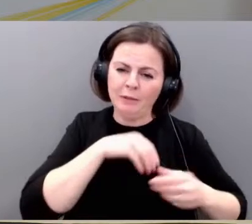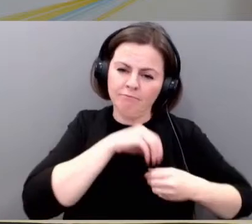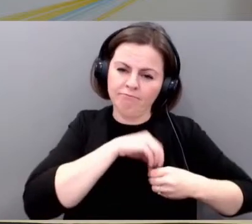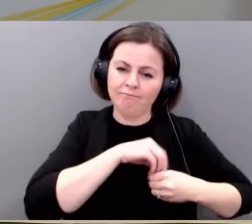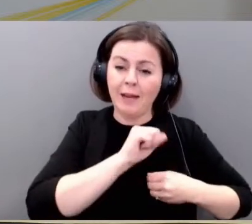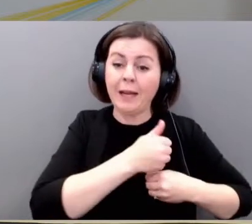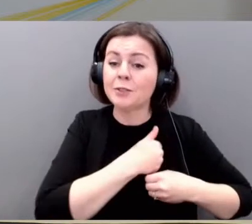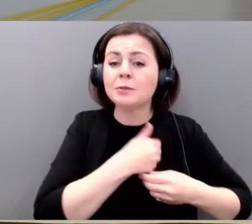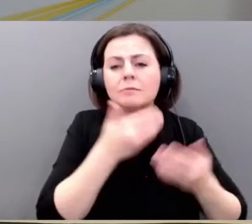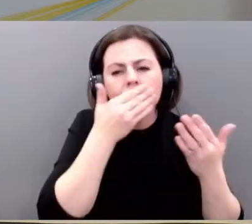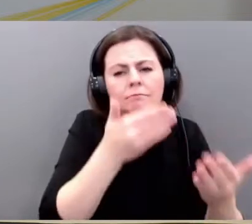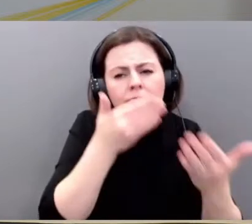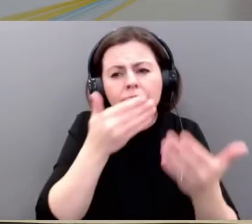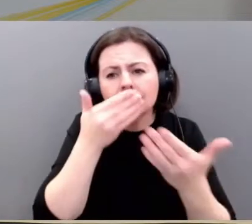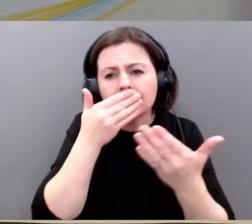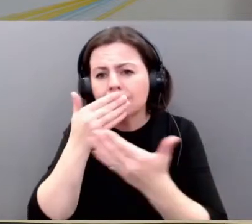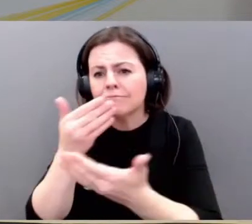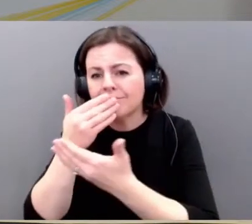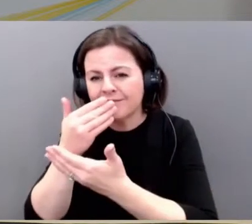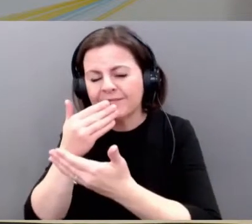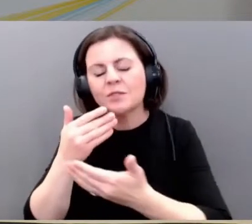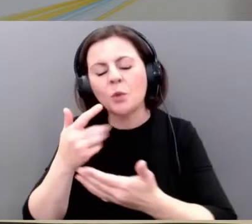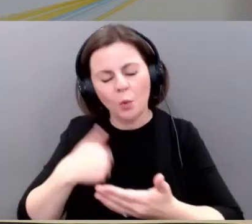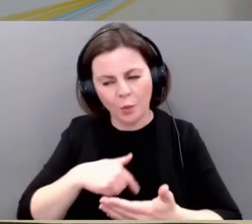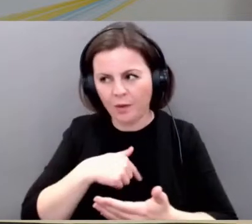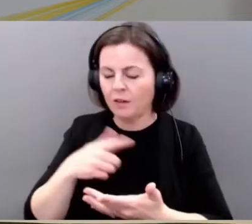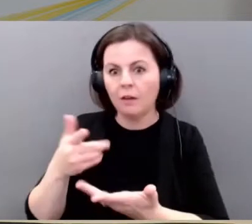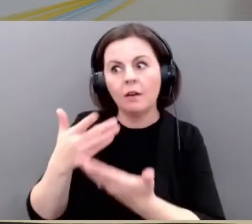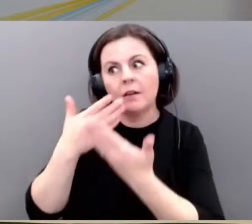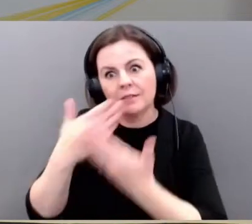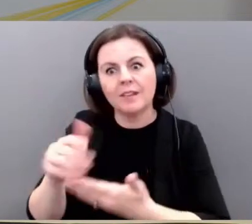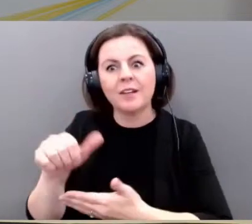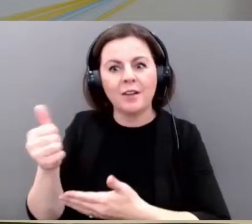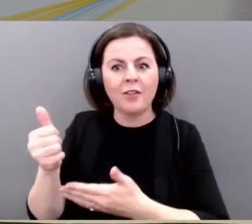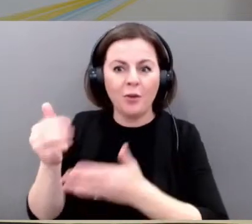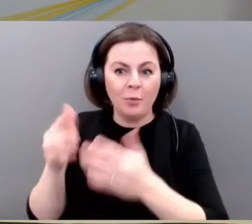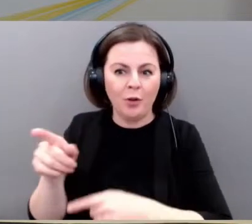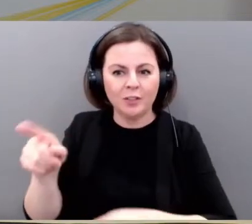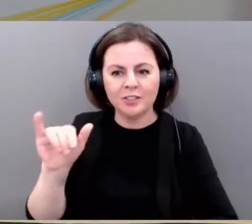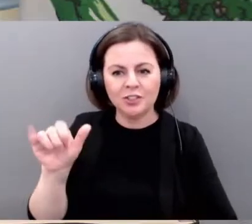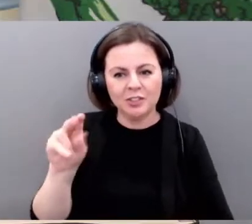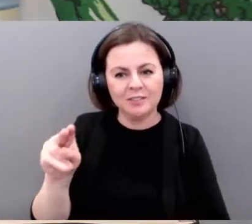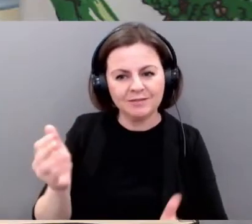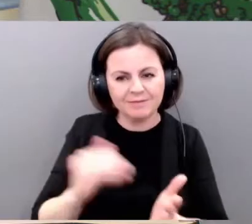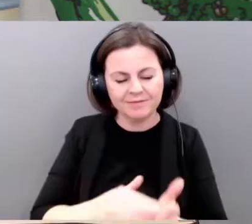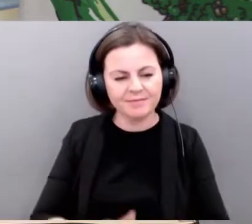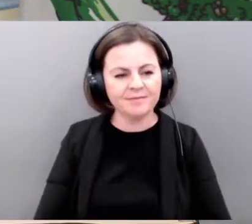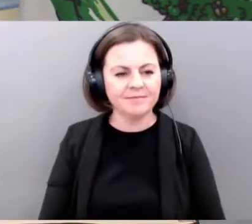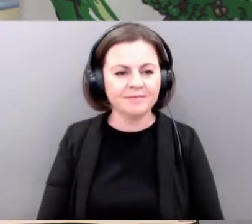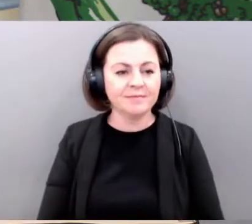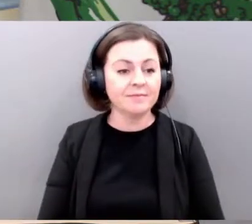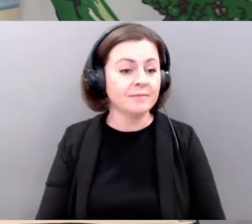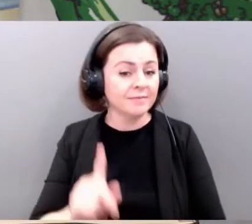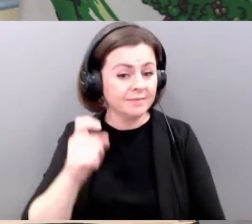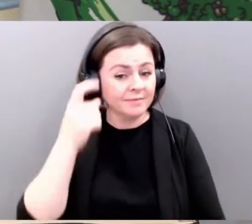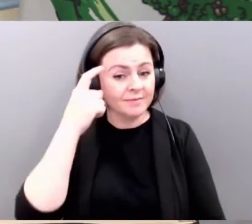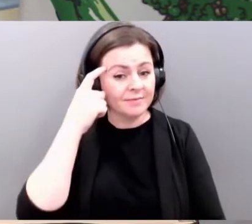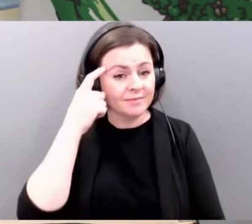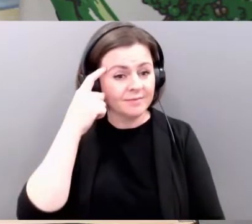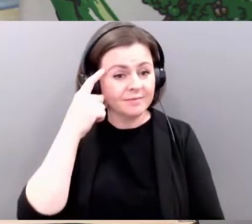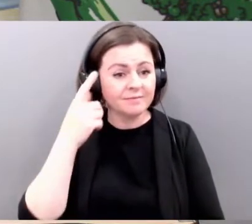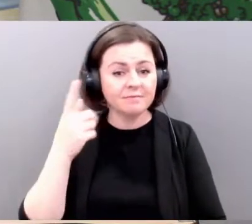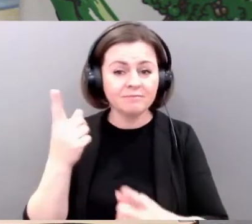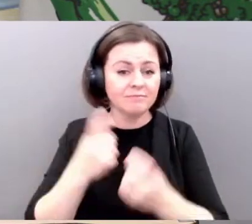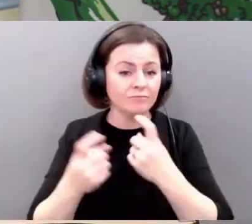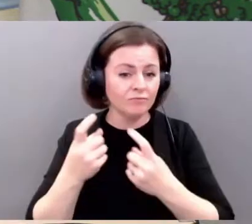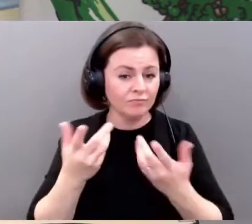list for sure. Okay, thank you both. Thank you. Well, I believe that brings an end to it. So